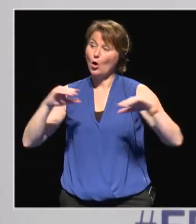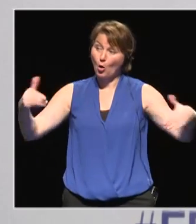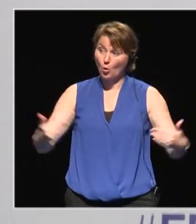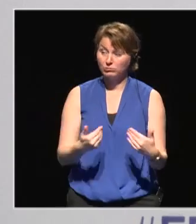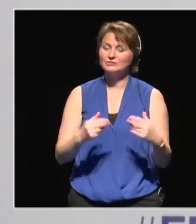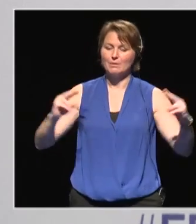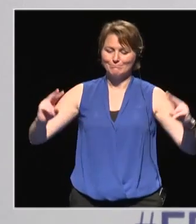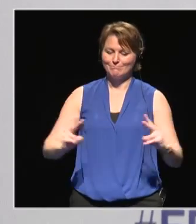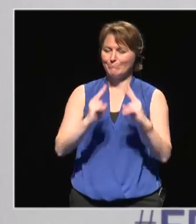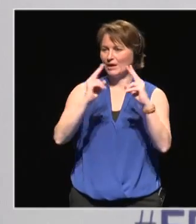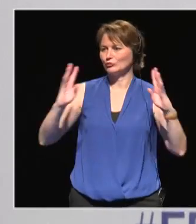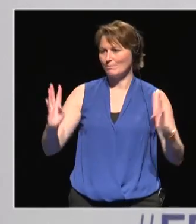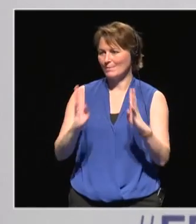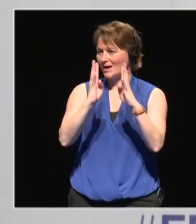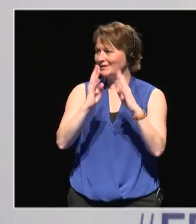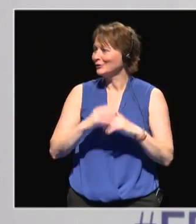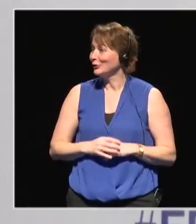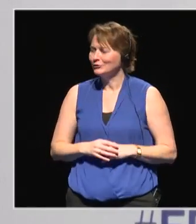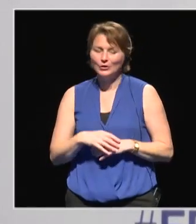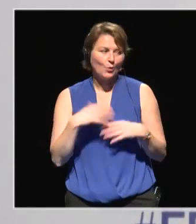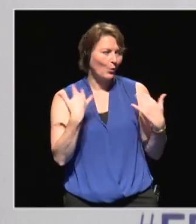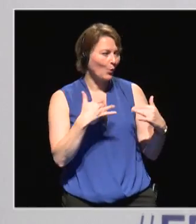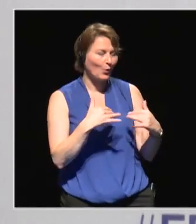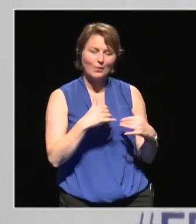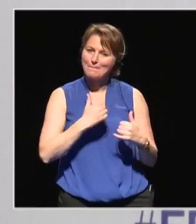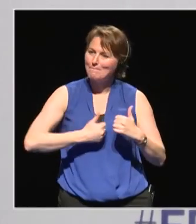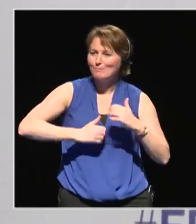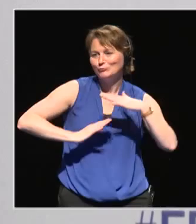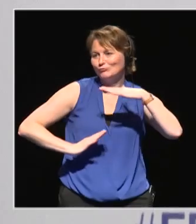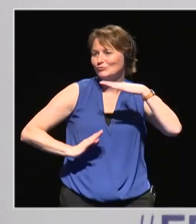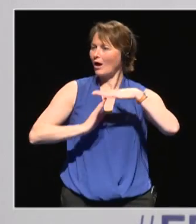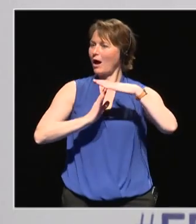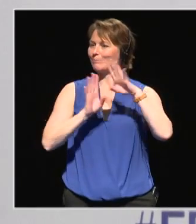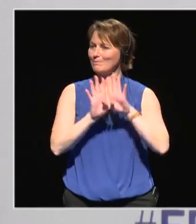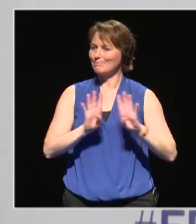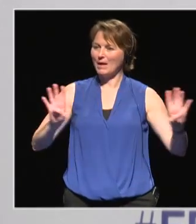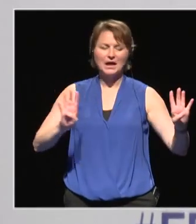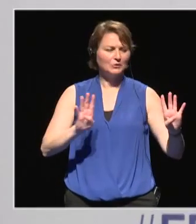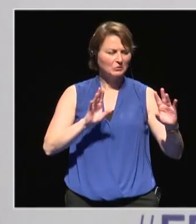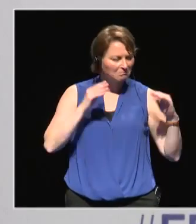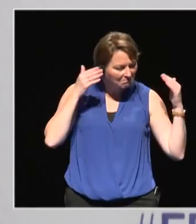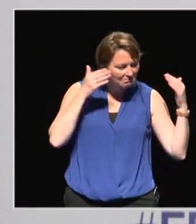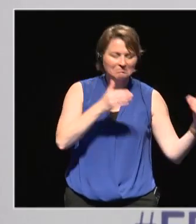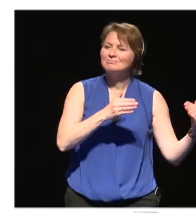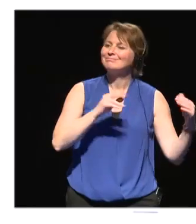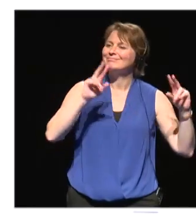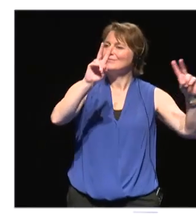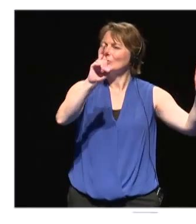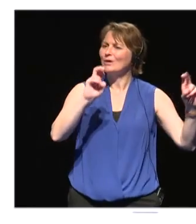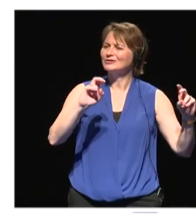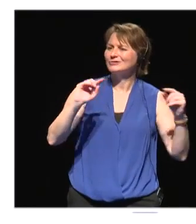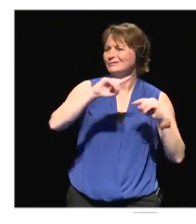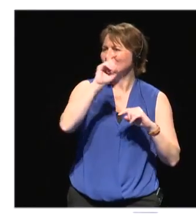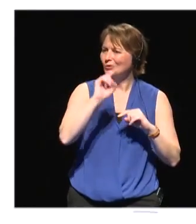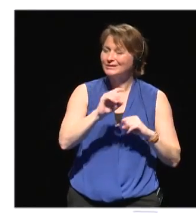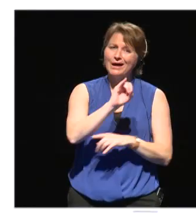And we could not have asked for a better panel of people to discuss this very practical question of what these INDCs mean, how